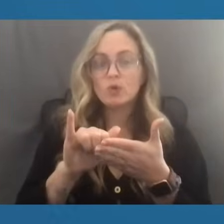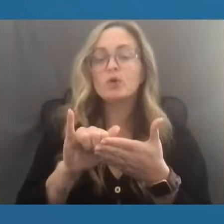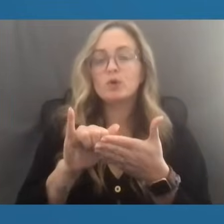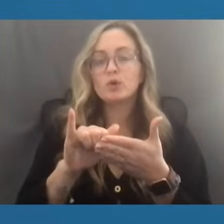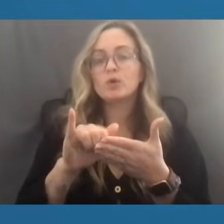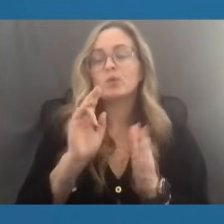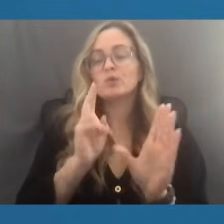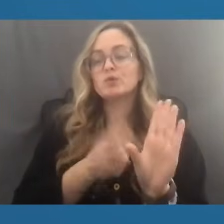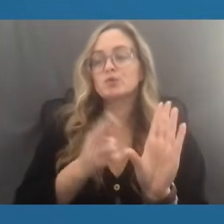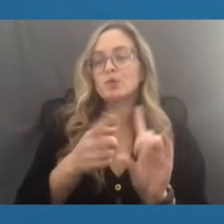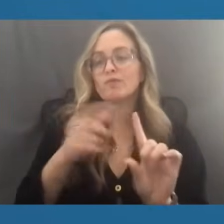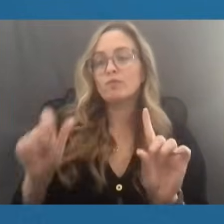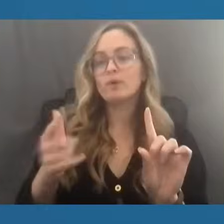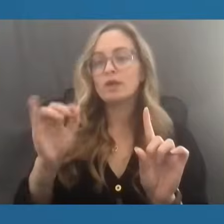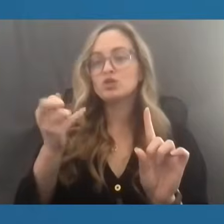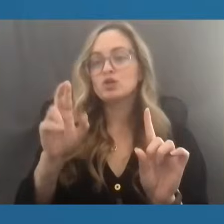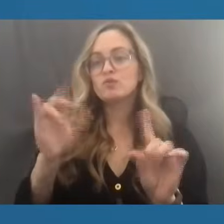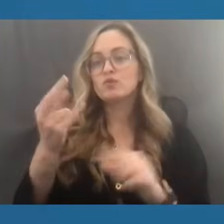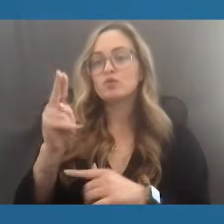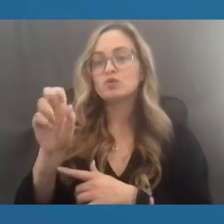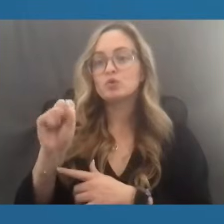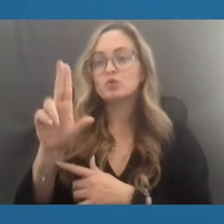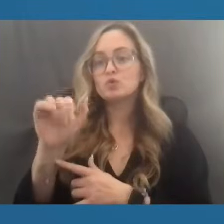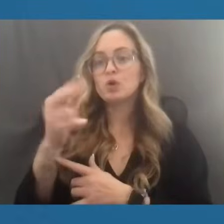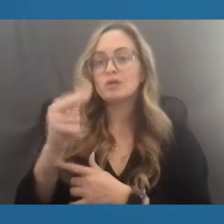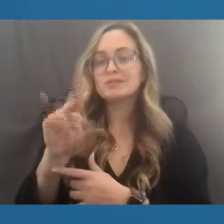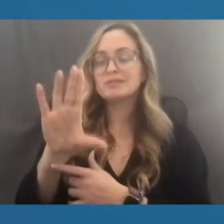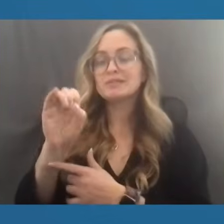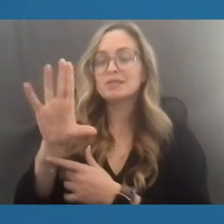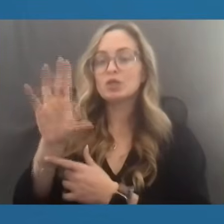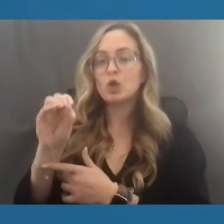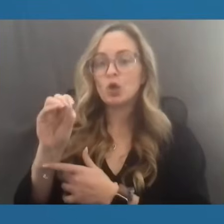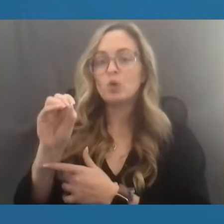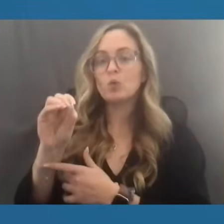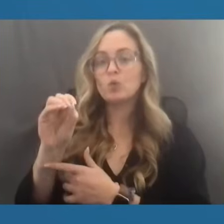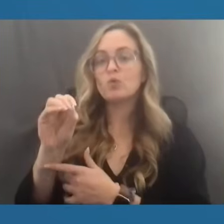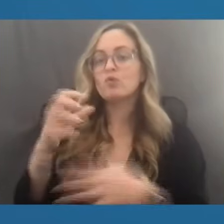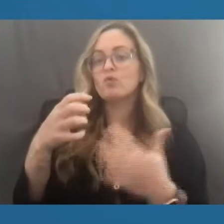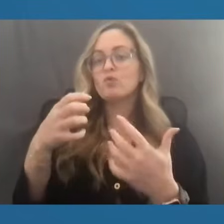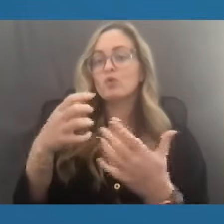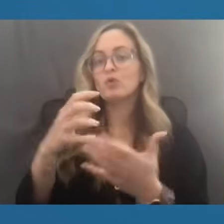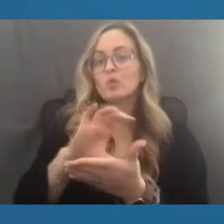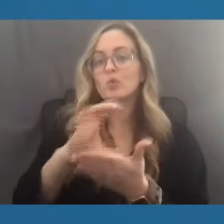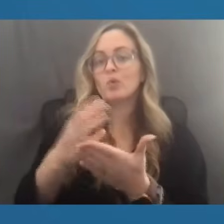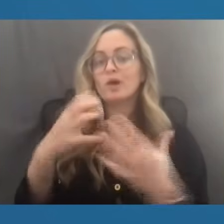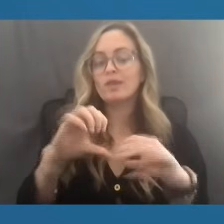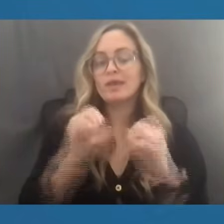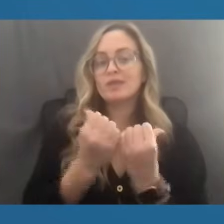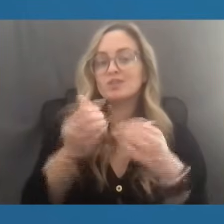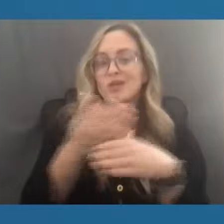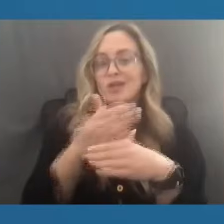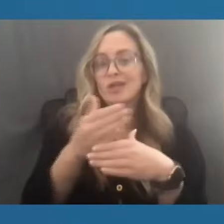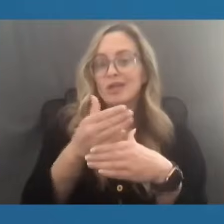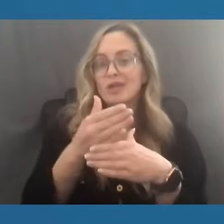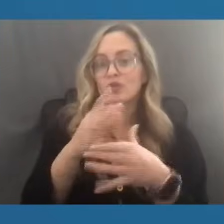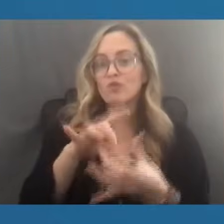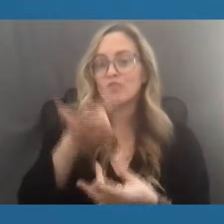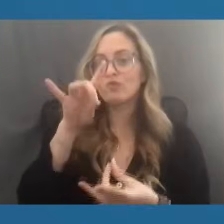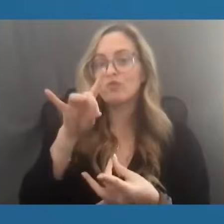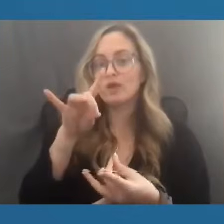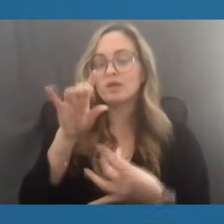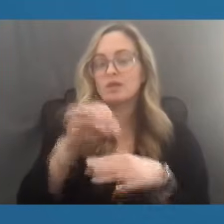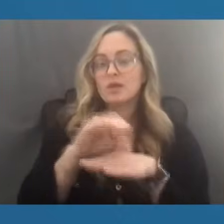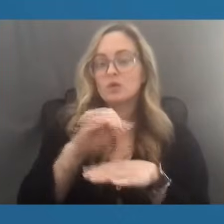Jennifer Jones Austin, the CEO of the Federation of Protestant Welfare Agencies and a member of my Interfaith Council. And also we have a